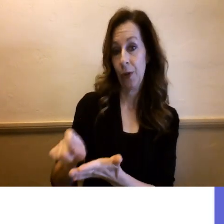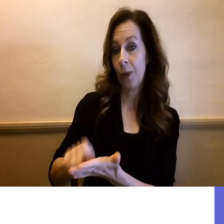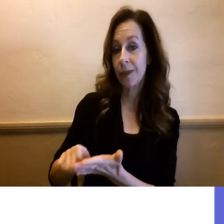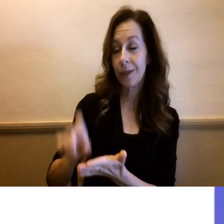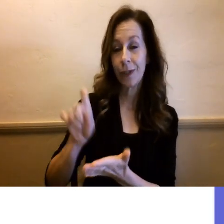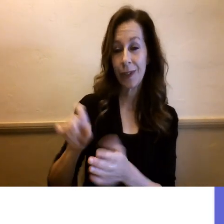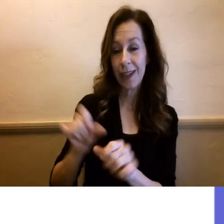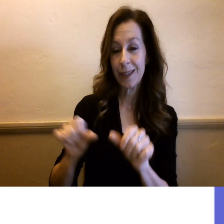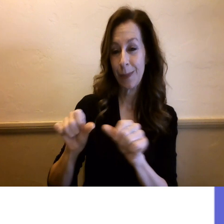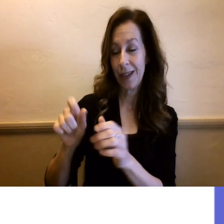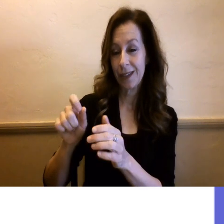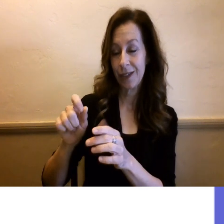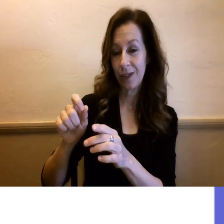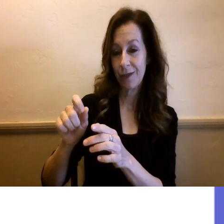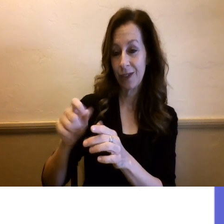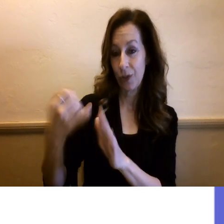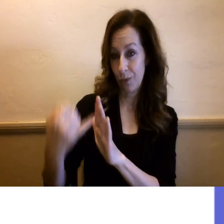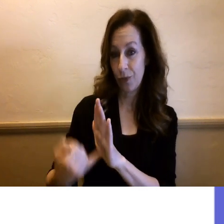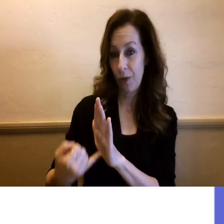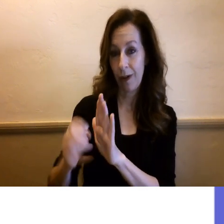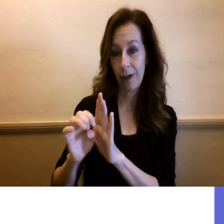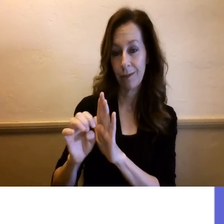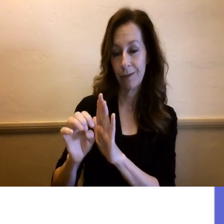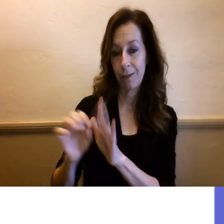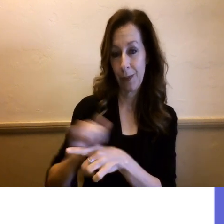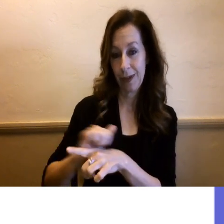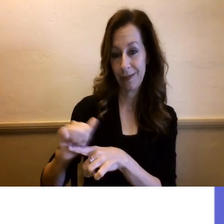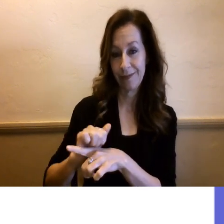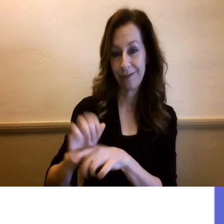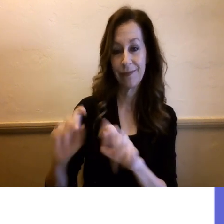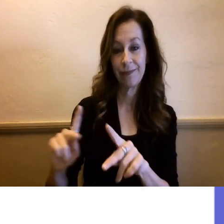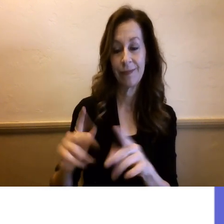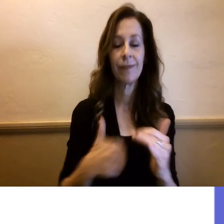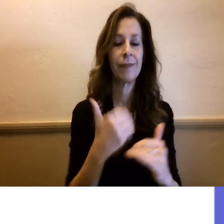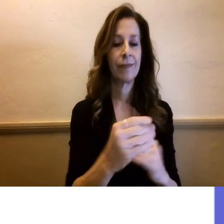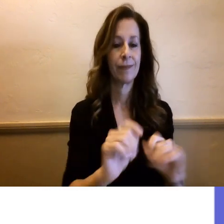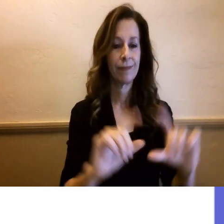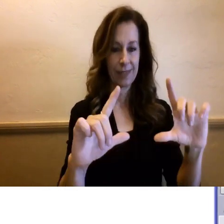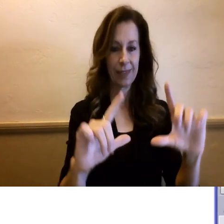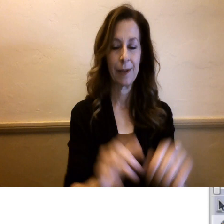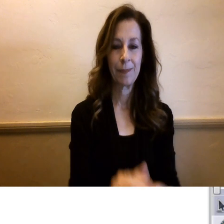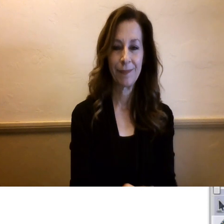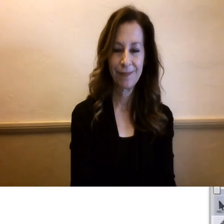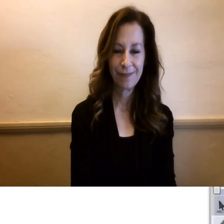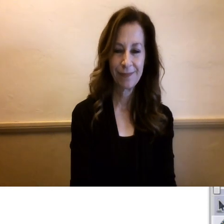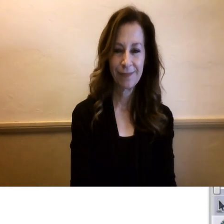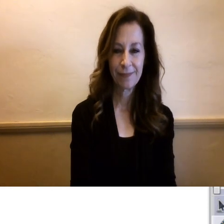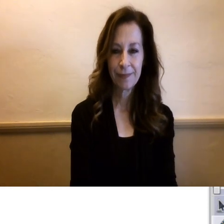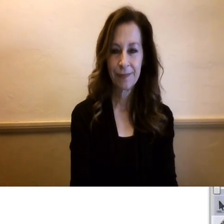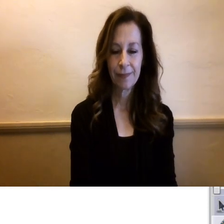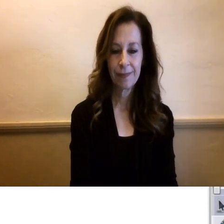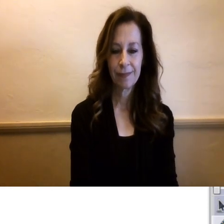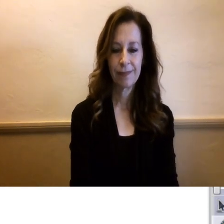But make sure you have enough space to have practice drawing these. All right, next slide.